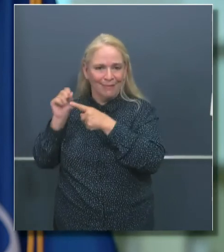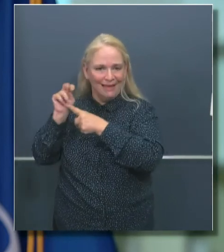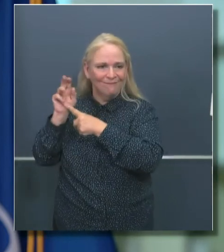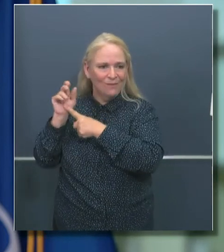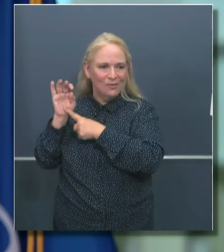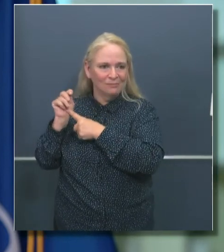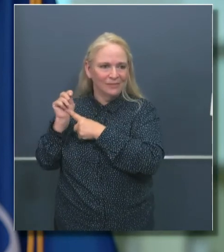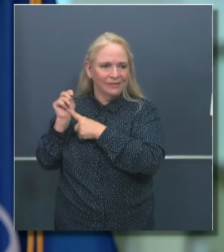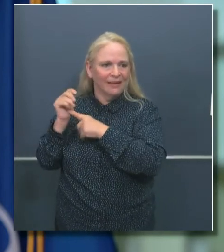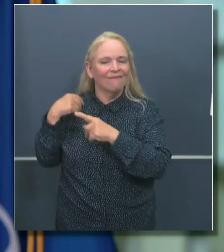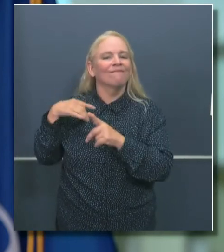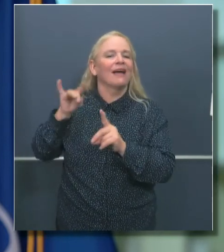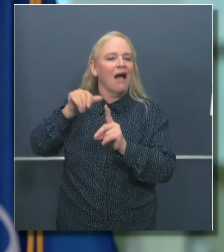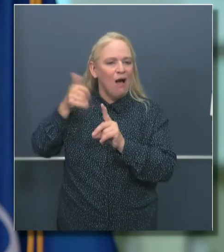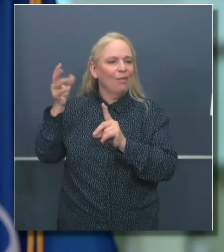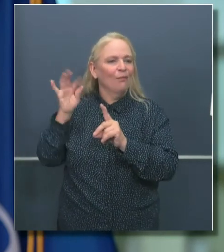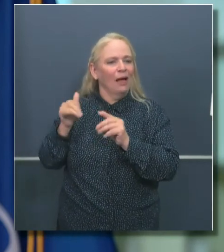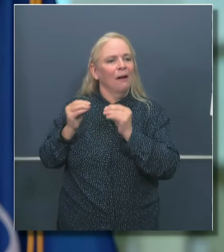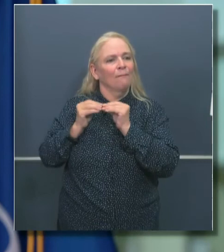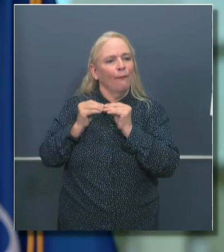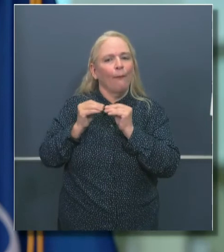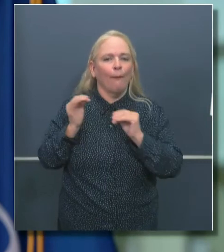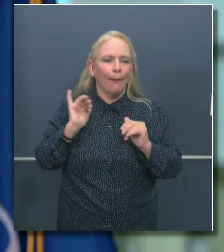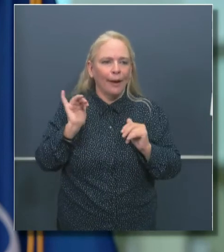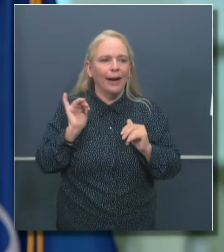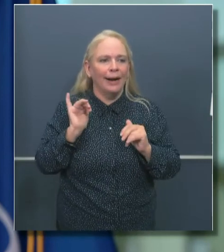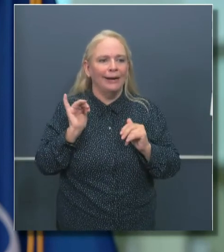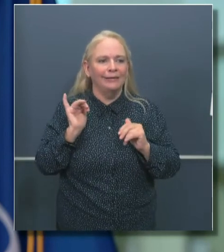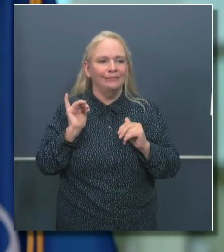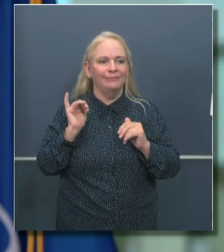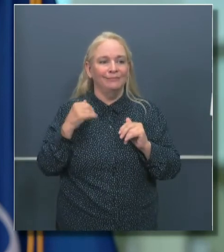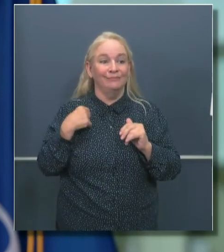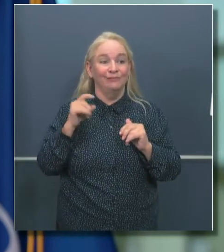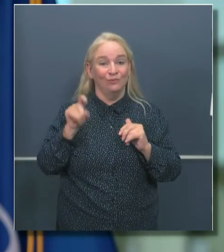of mitigating this spread. Carla Marinucci, Politico.